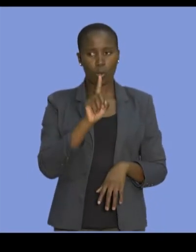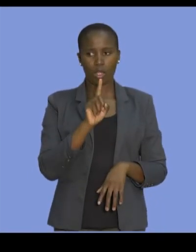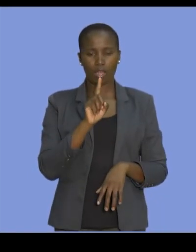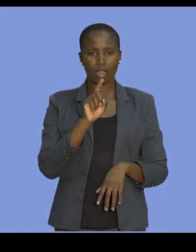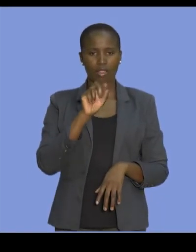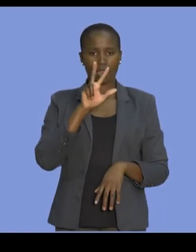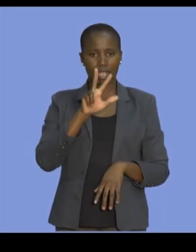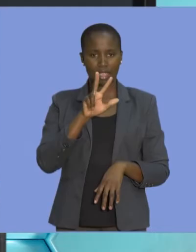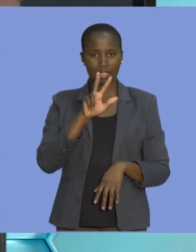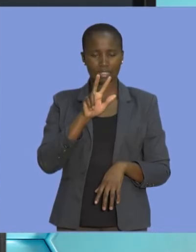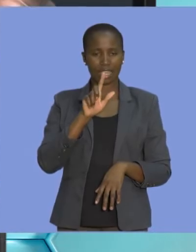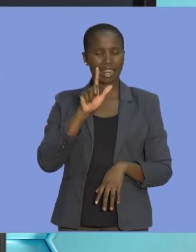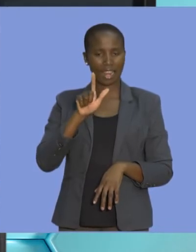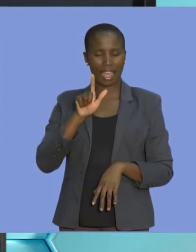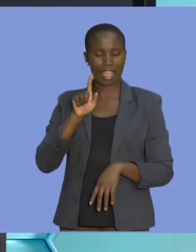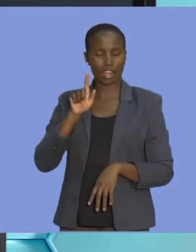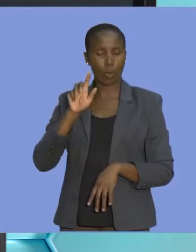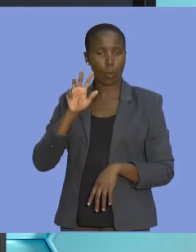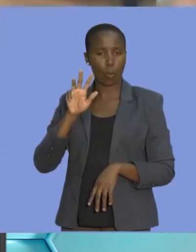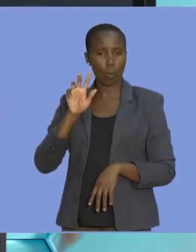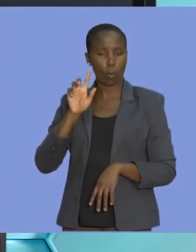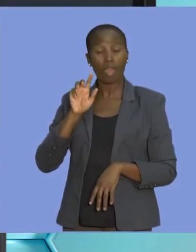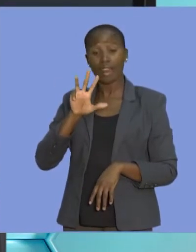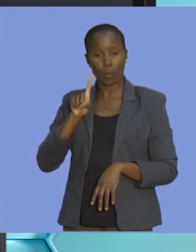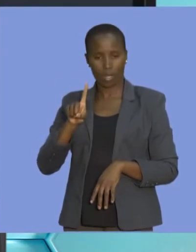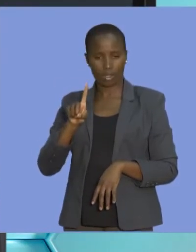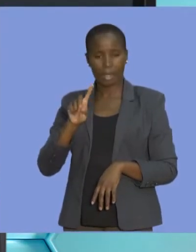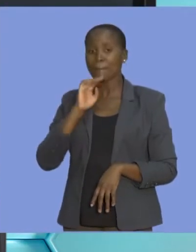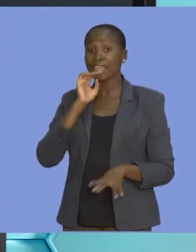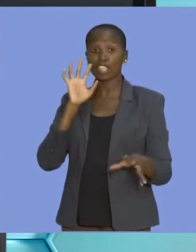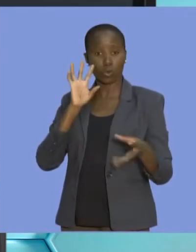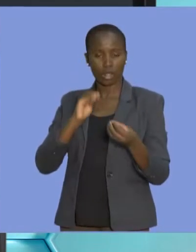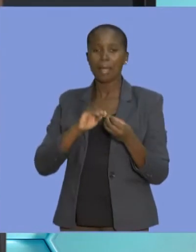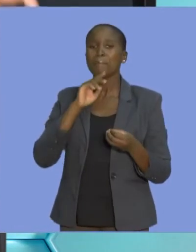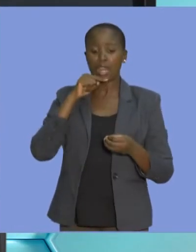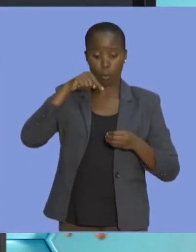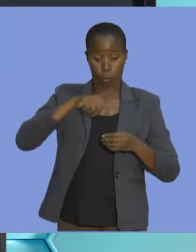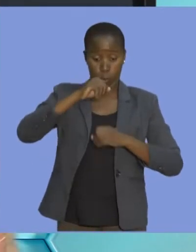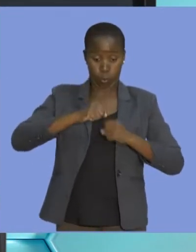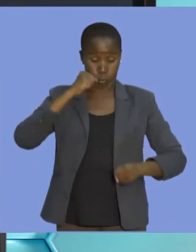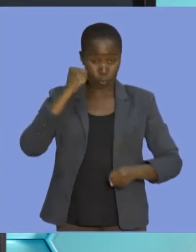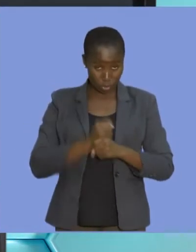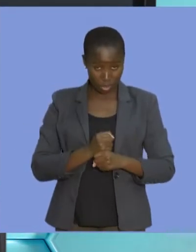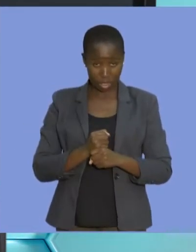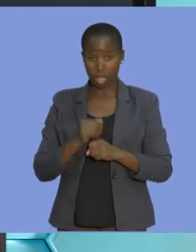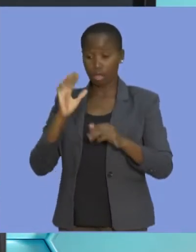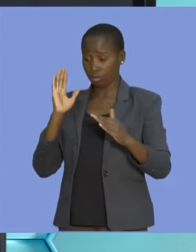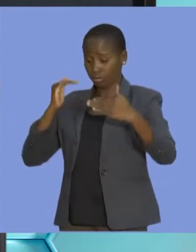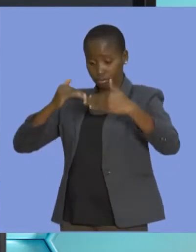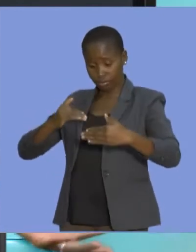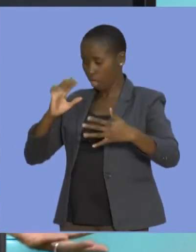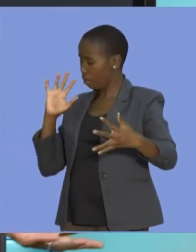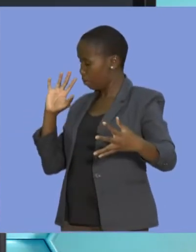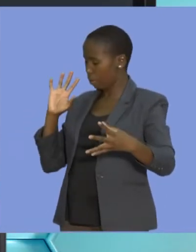1891, okay. This is not like the whole year, it's for a certain period. This could have been collected for